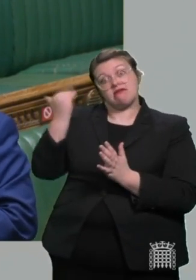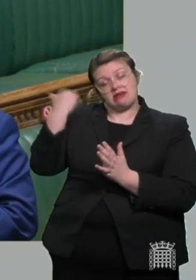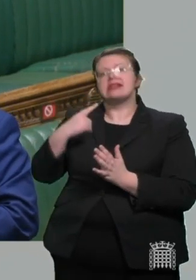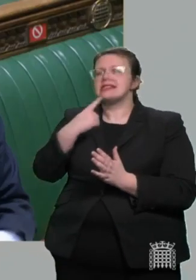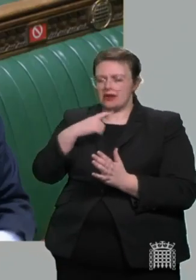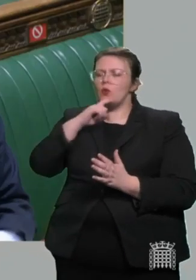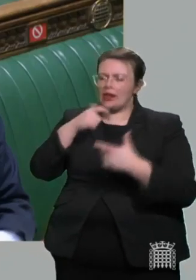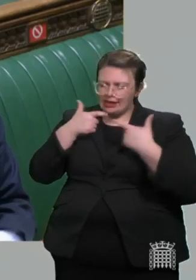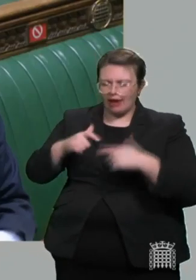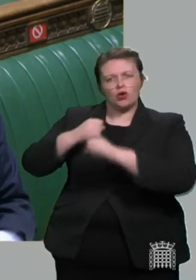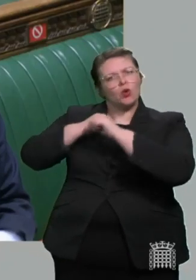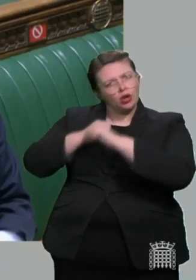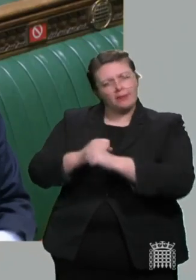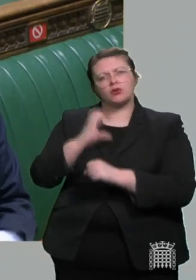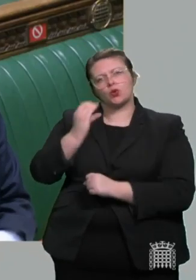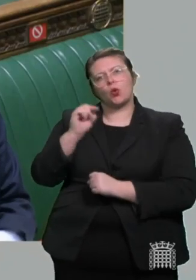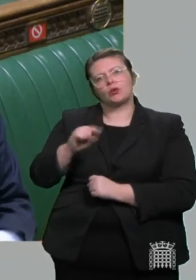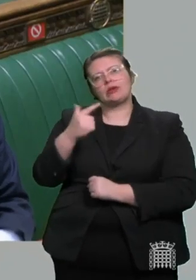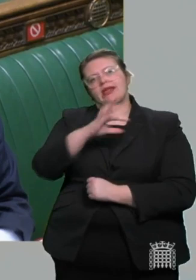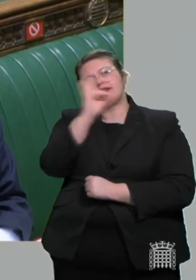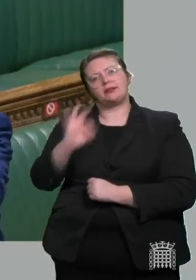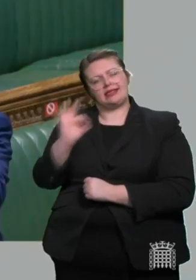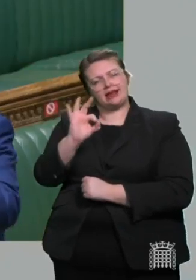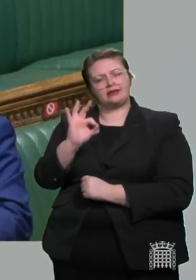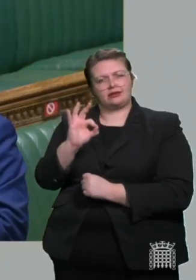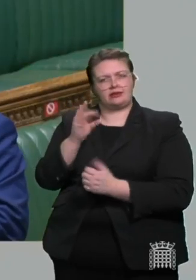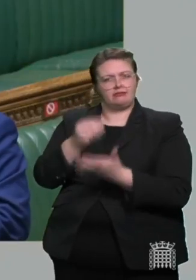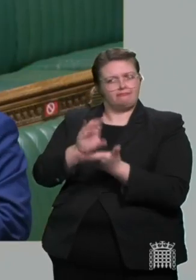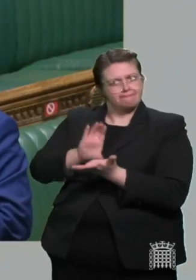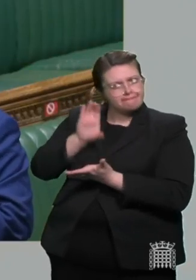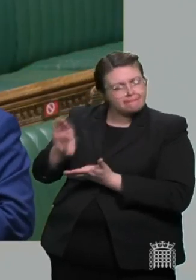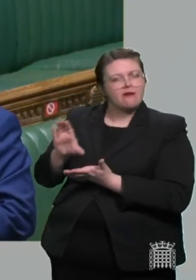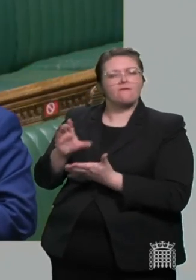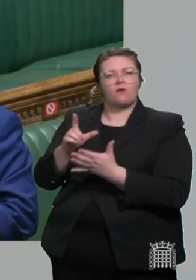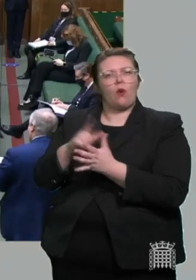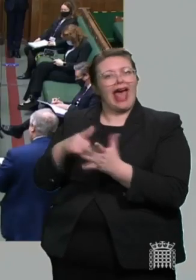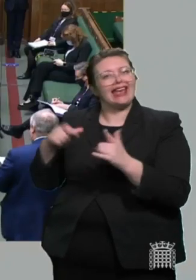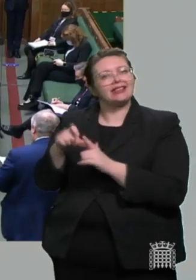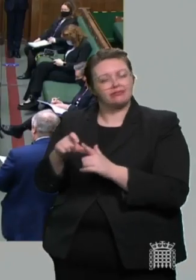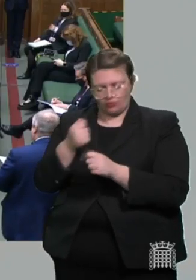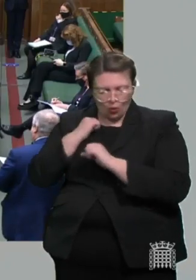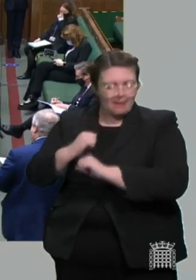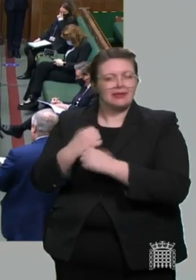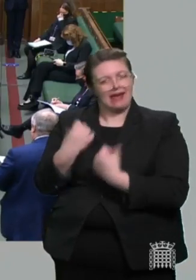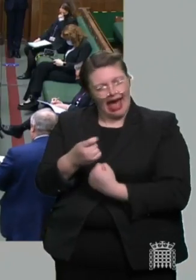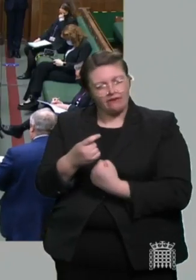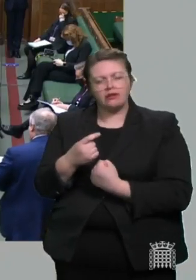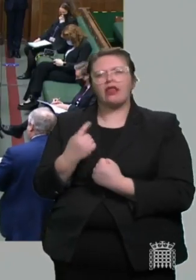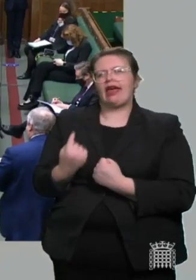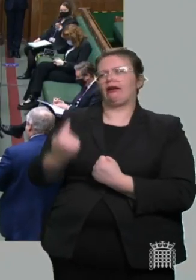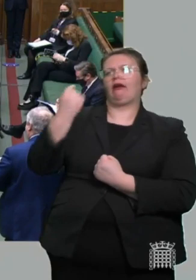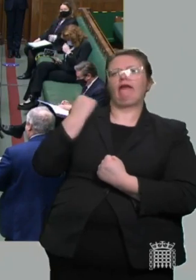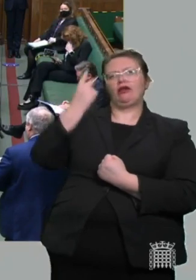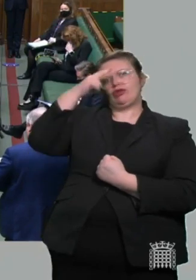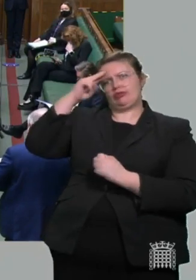aid spending, a position he reaffirmed in June last year at that very dispatch box. What followed was yet another U-turn,